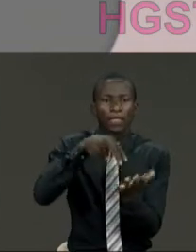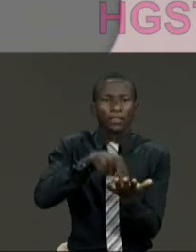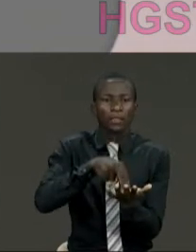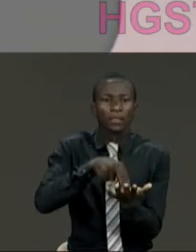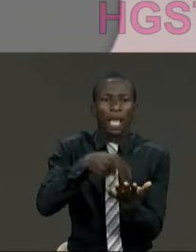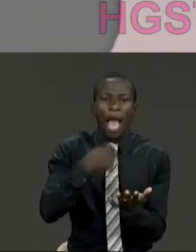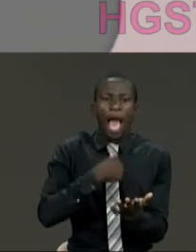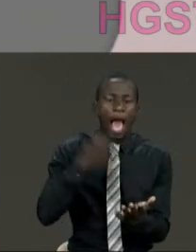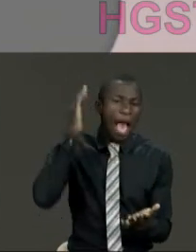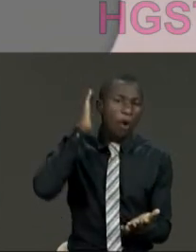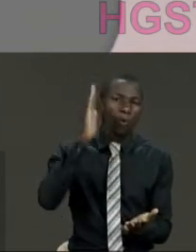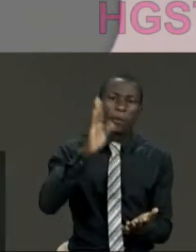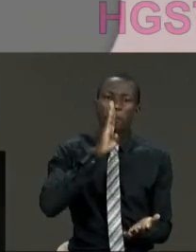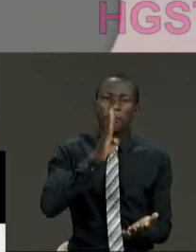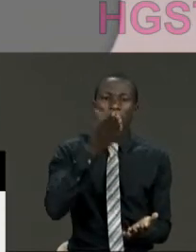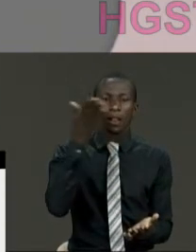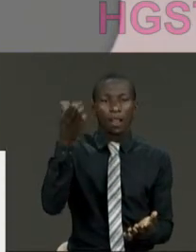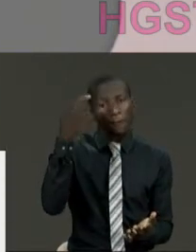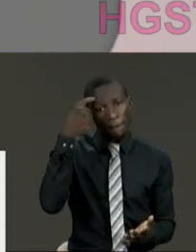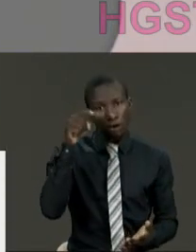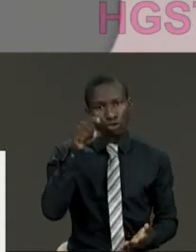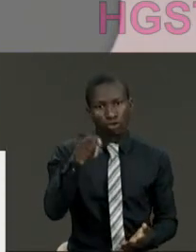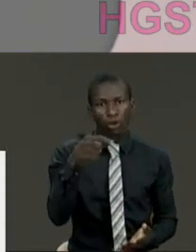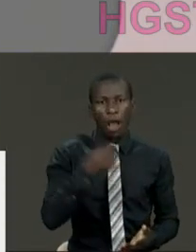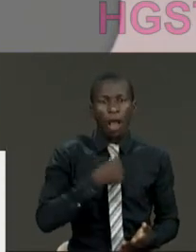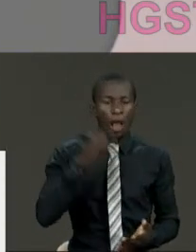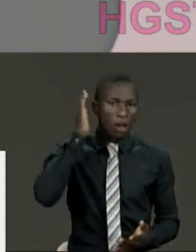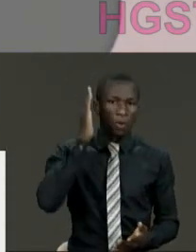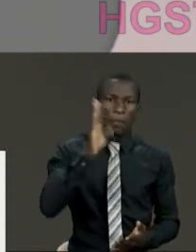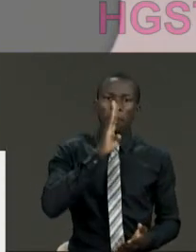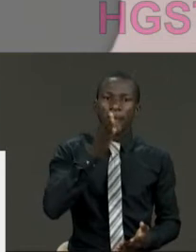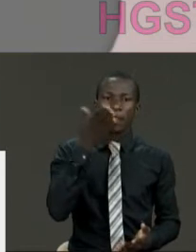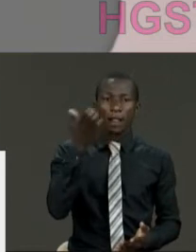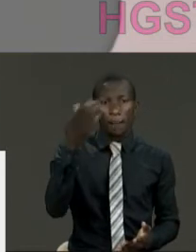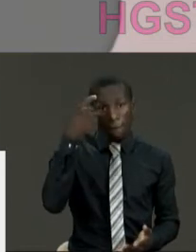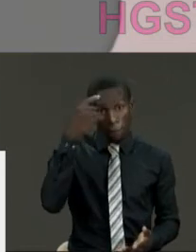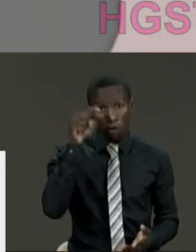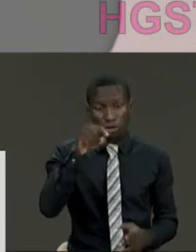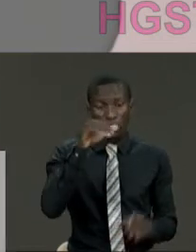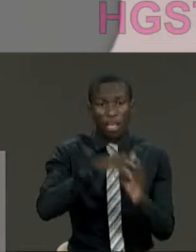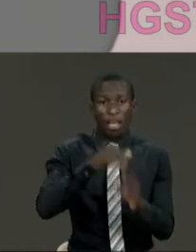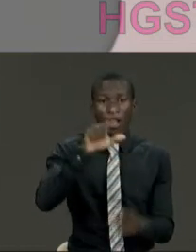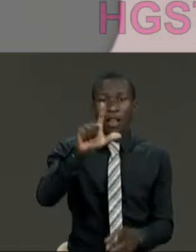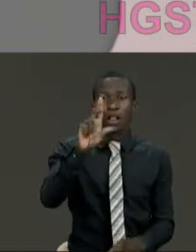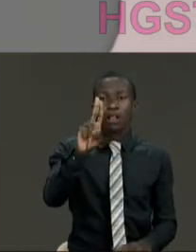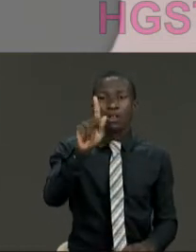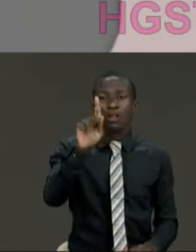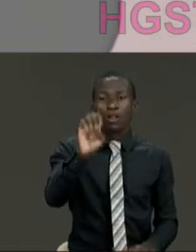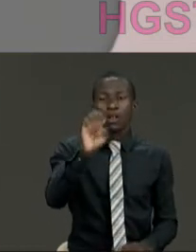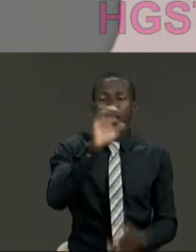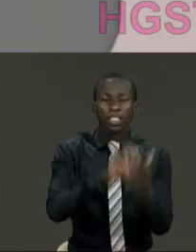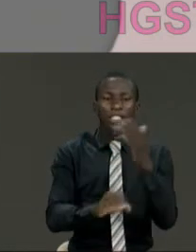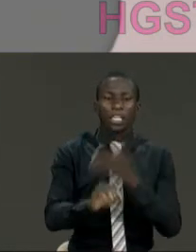means, I will be there for you. I will be there for you. In